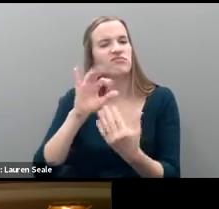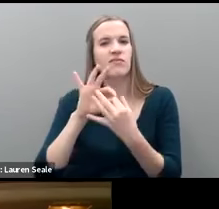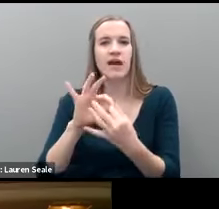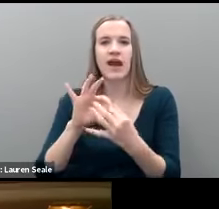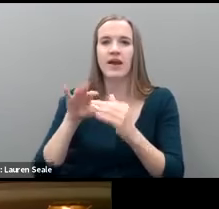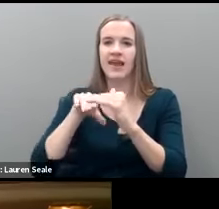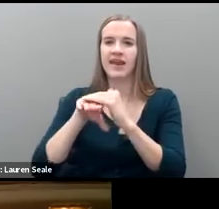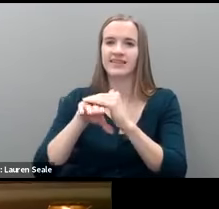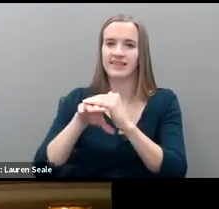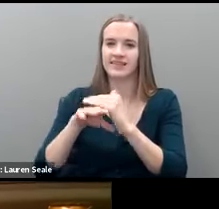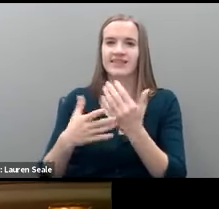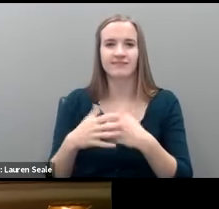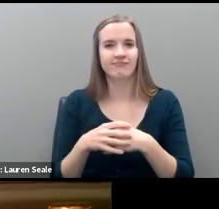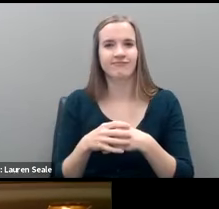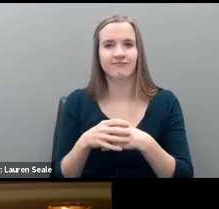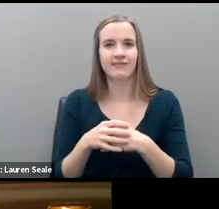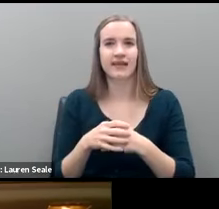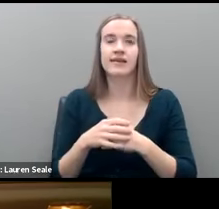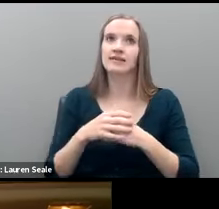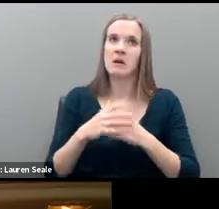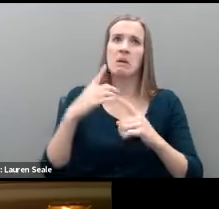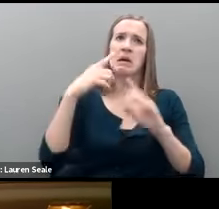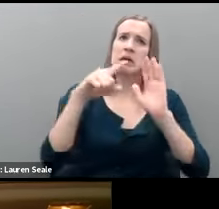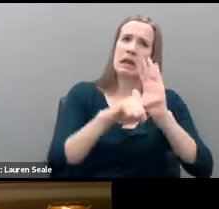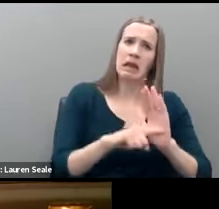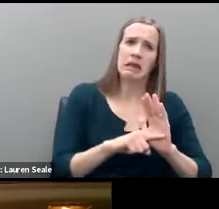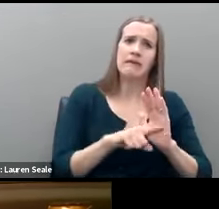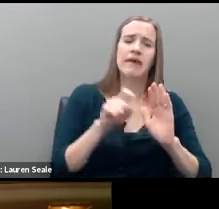So you have to flip it around and look at those opportunities.